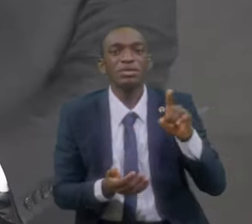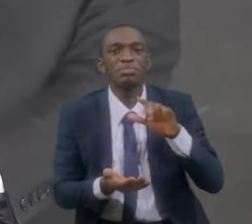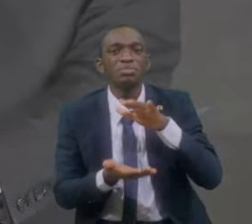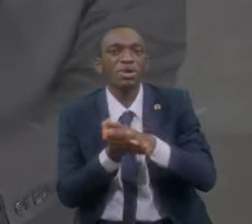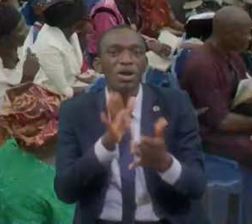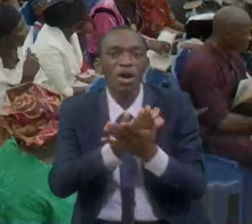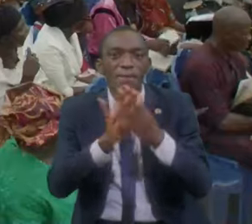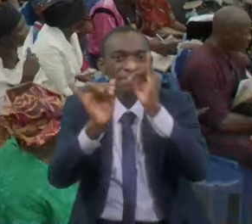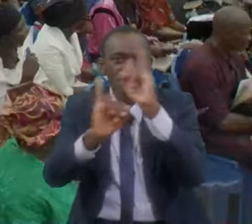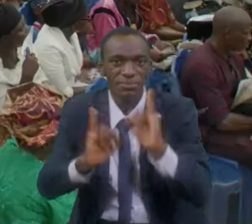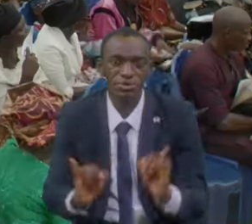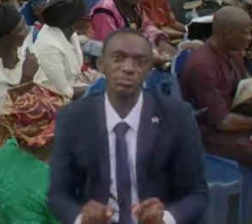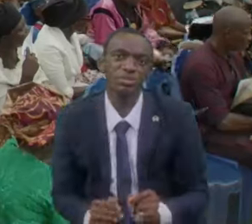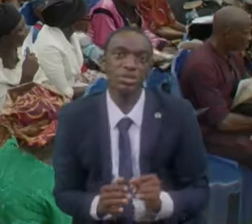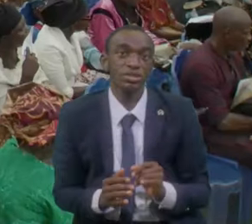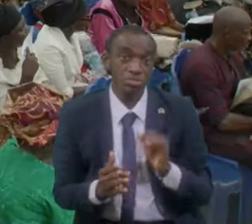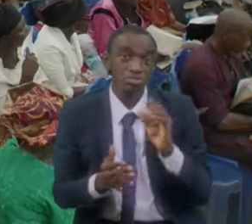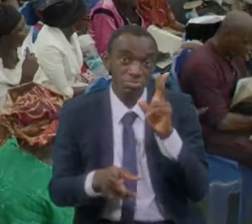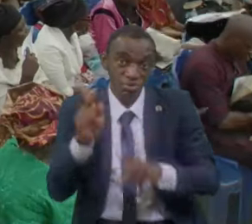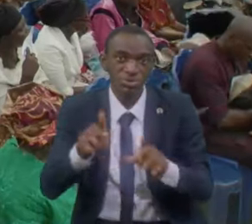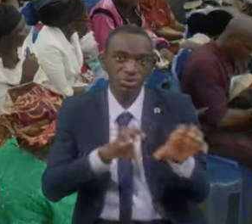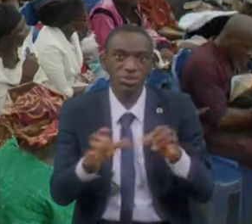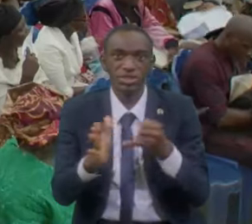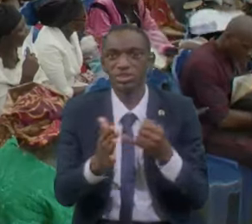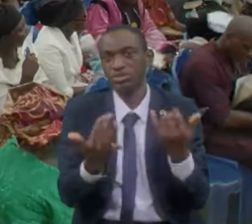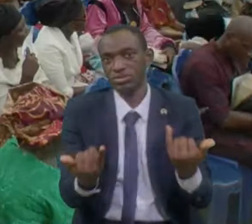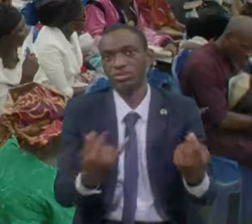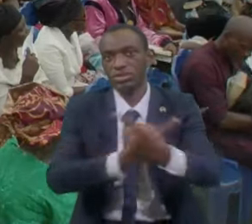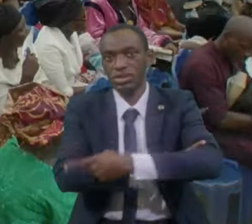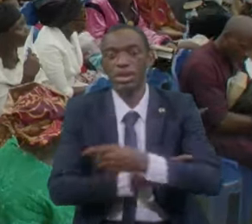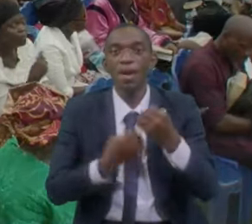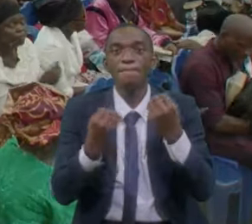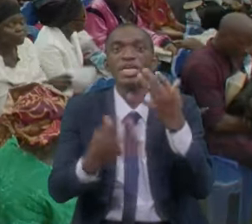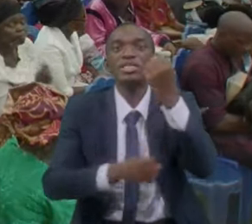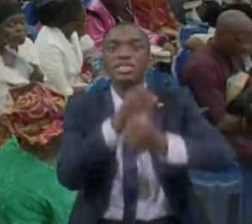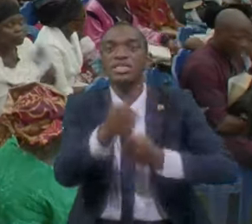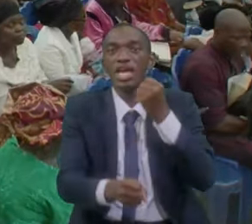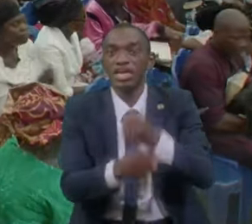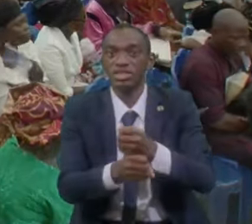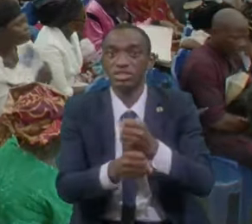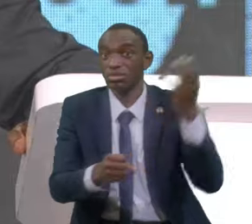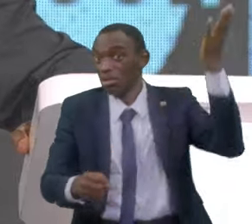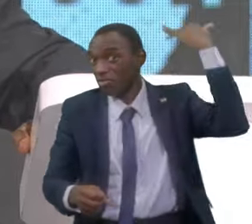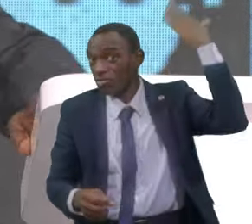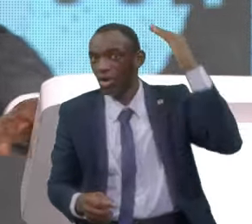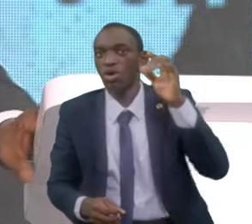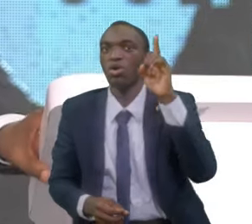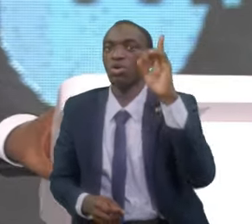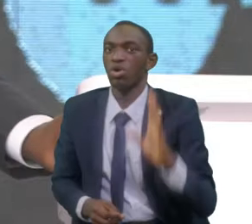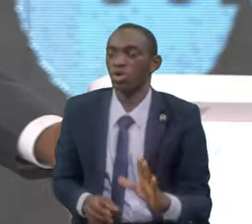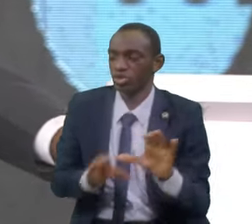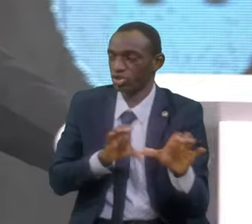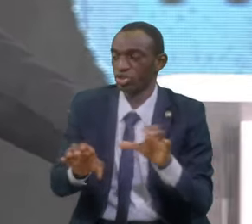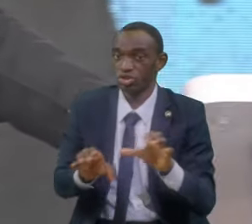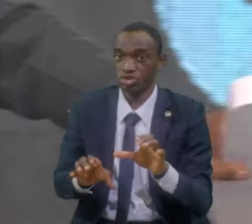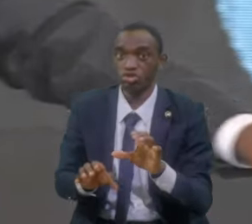that today, many years ago, God used this in their denomination.